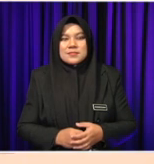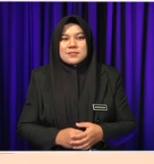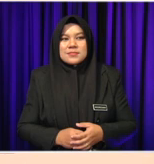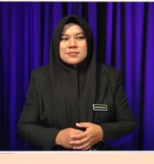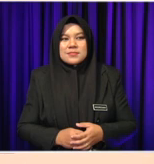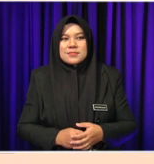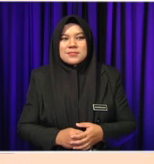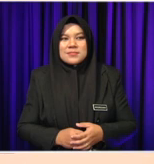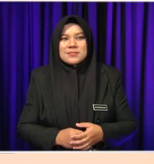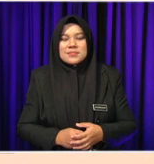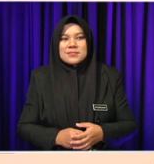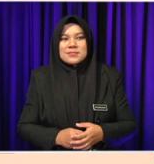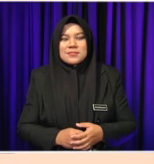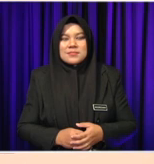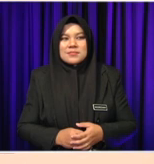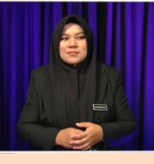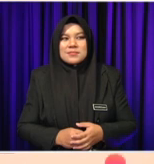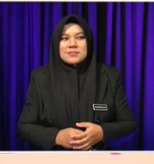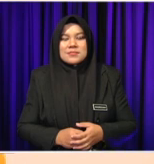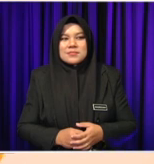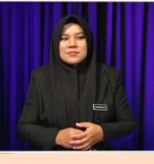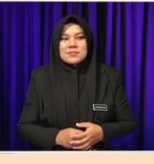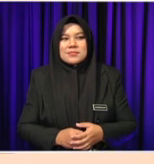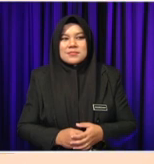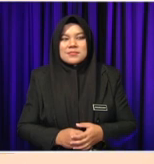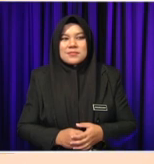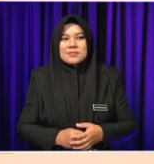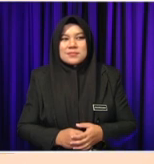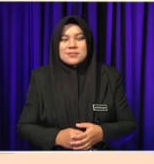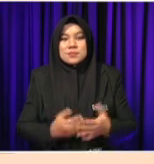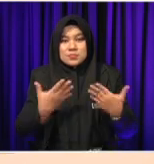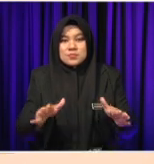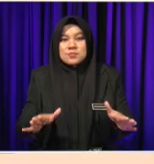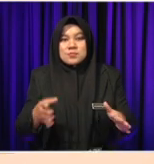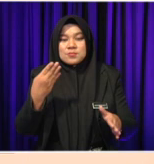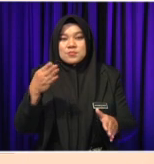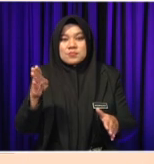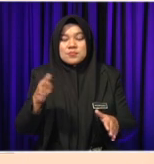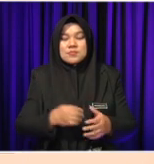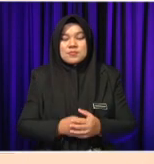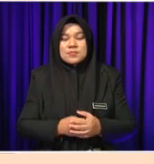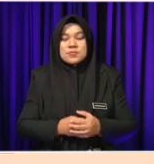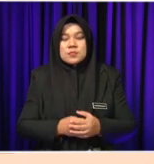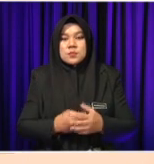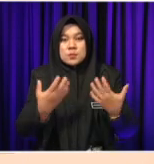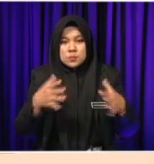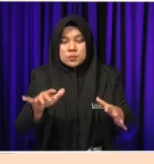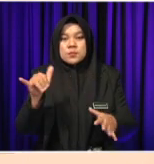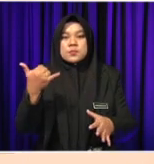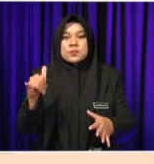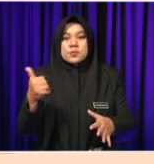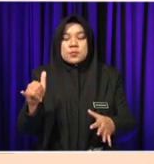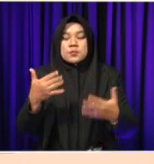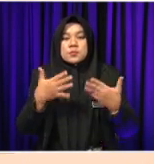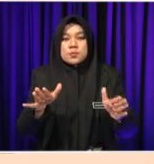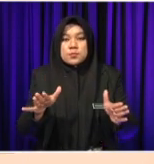two. So 1, 2. It's blue. So we have already had blue color. We already had yellow color. We